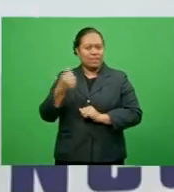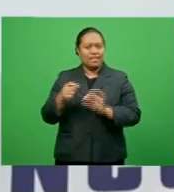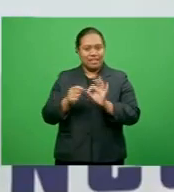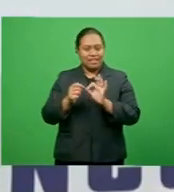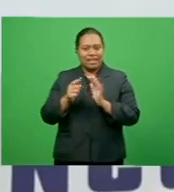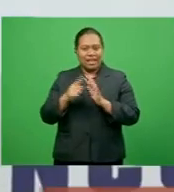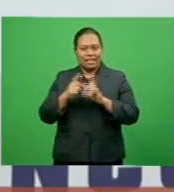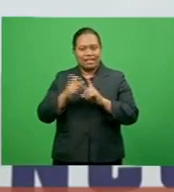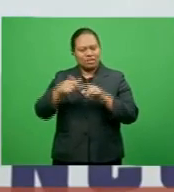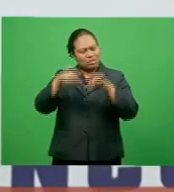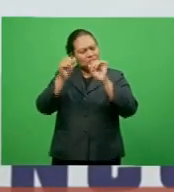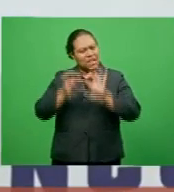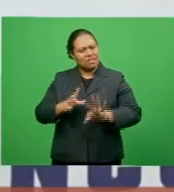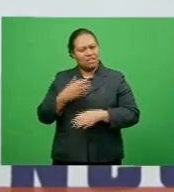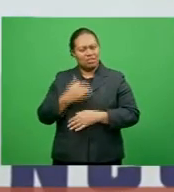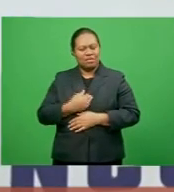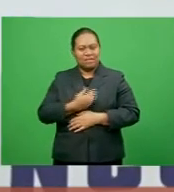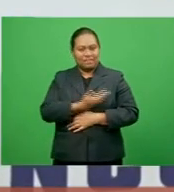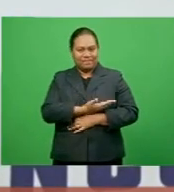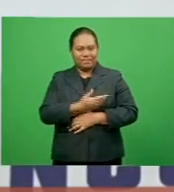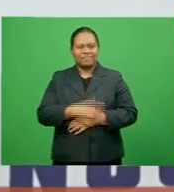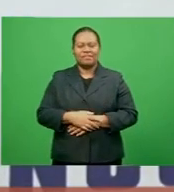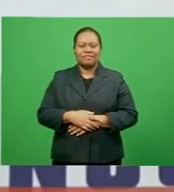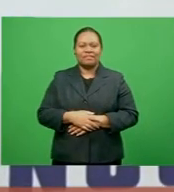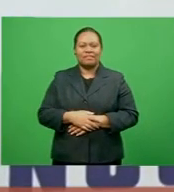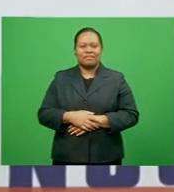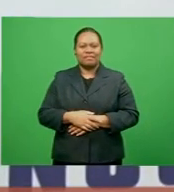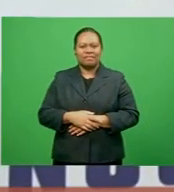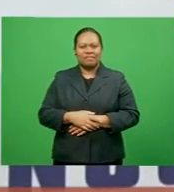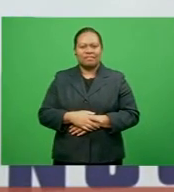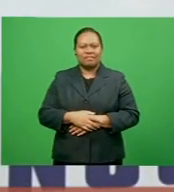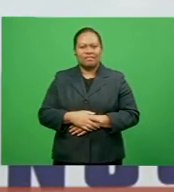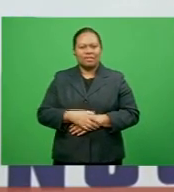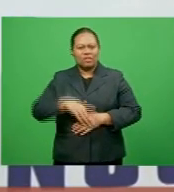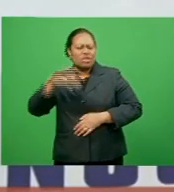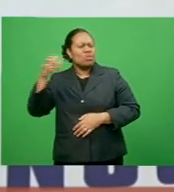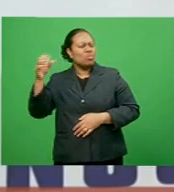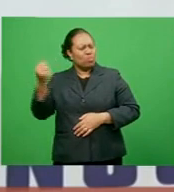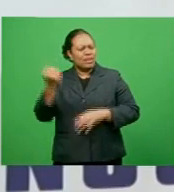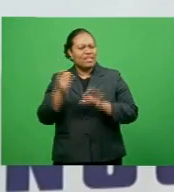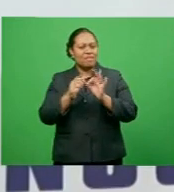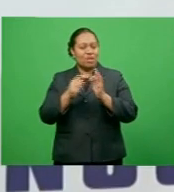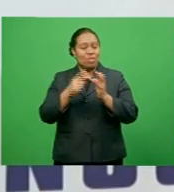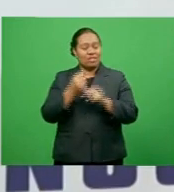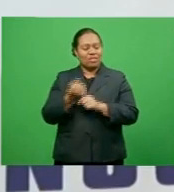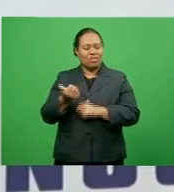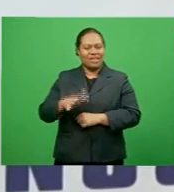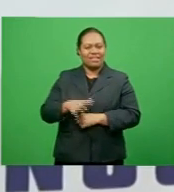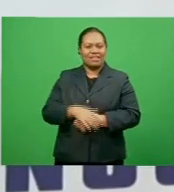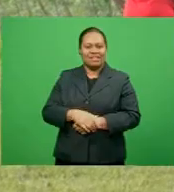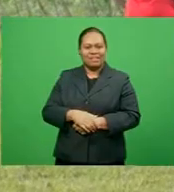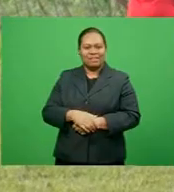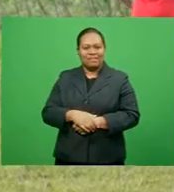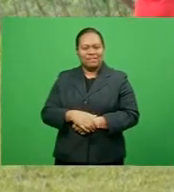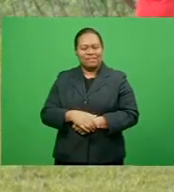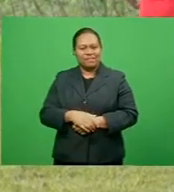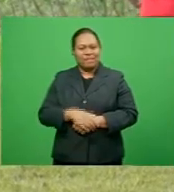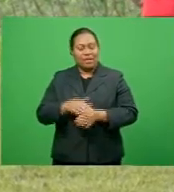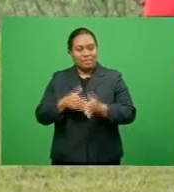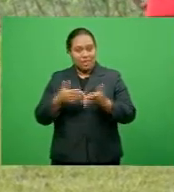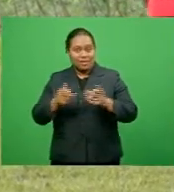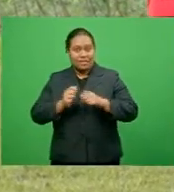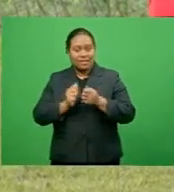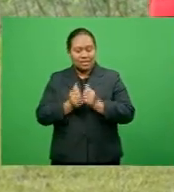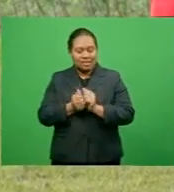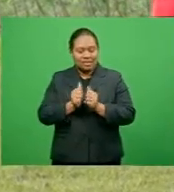blessing to me. It will mean a lot to me because I've won the BOG and Fiji Flag. This is the tournament I've been